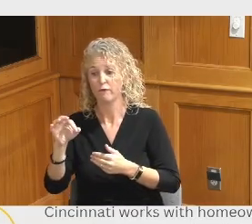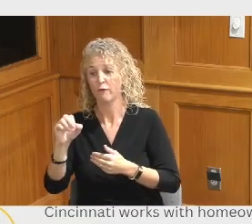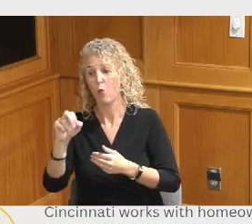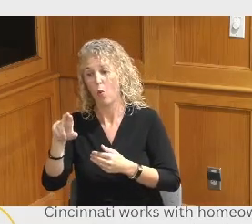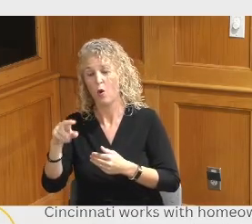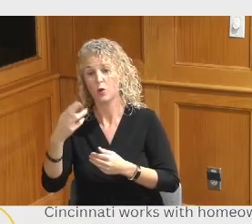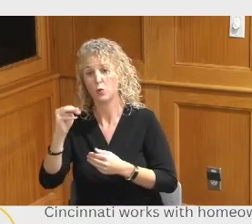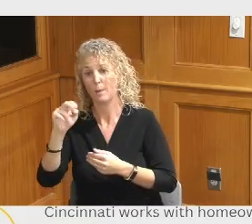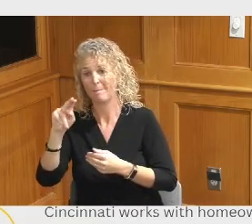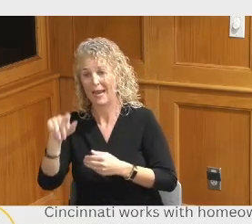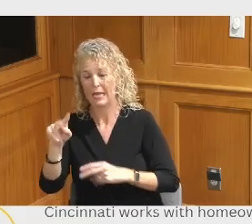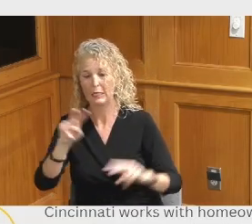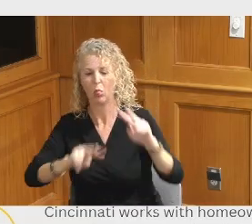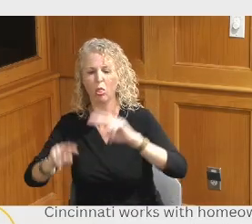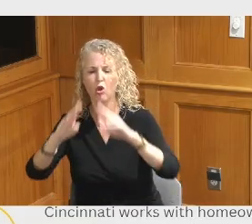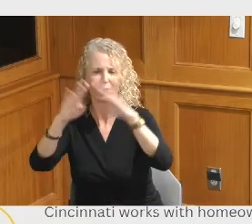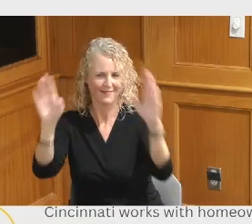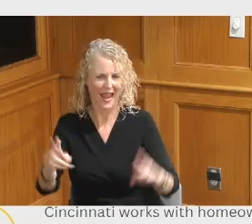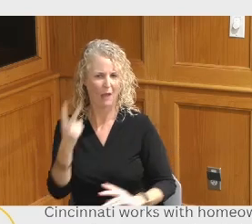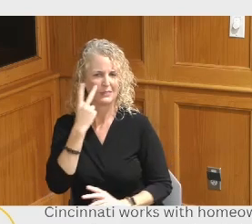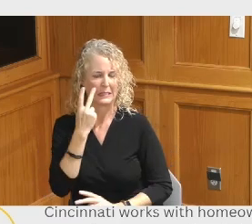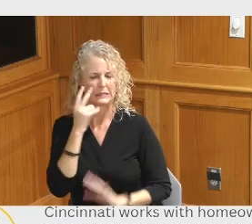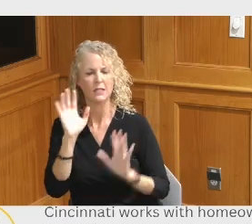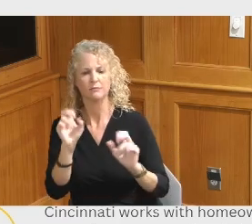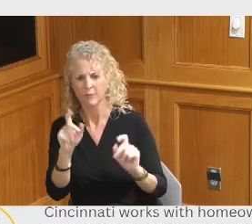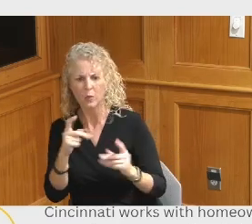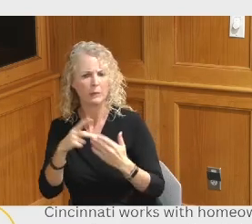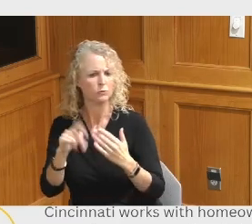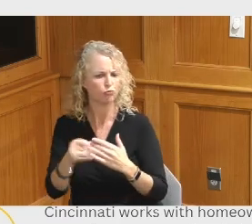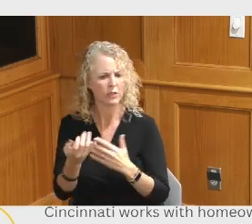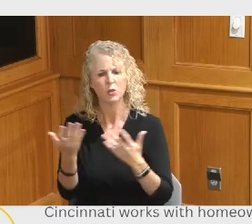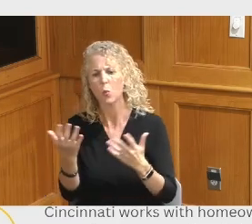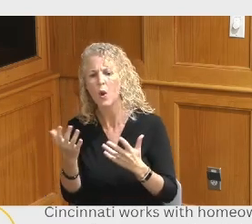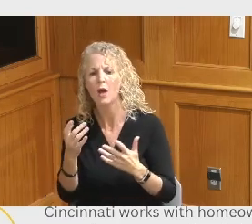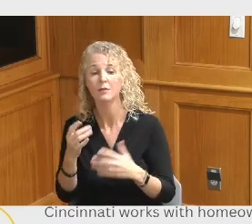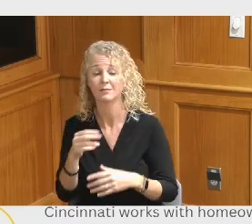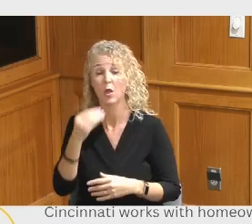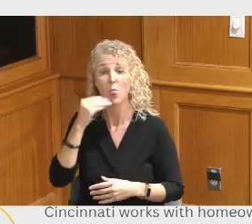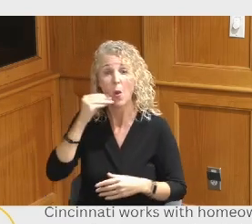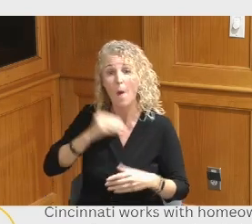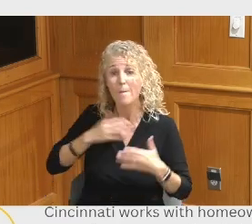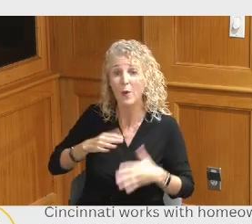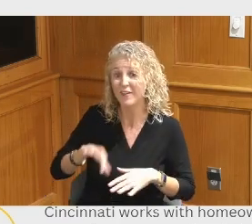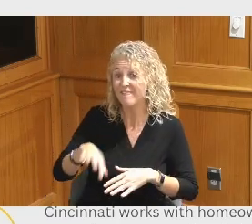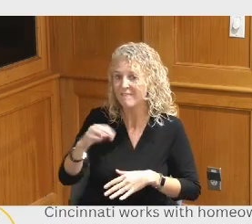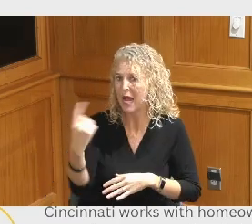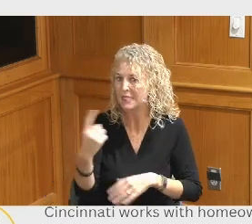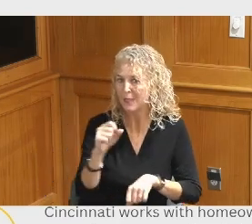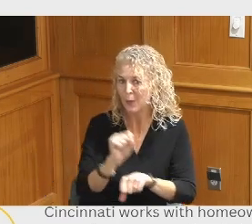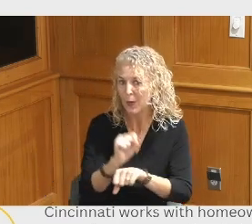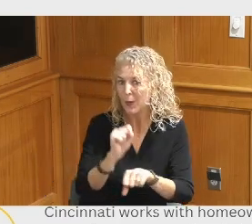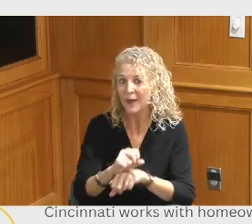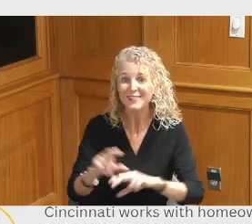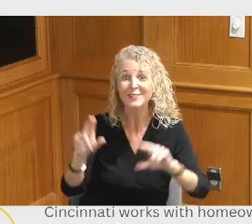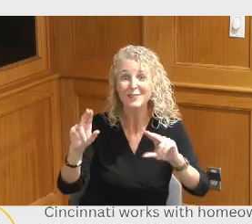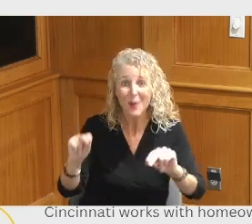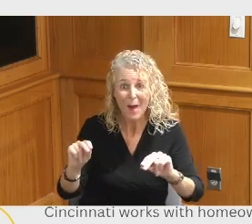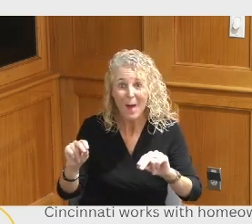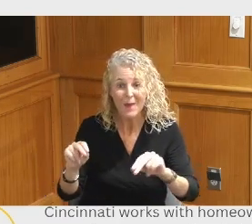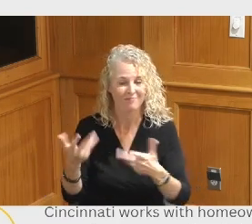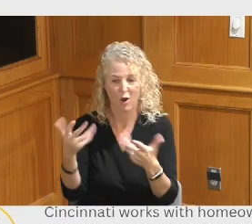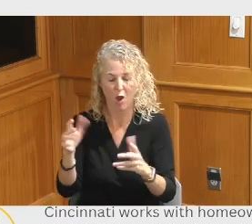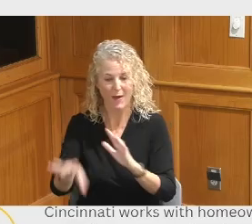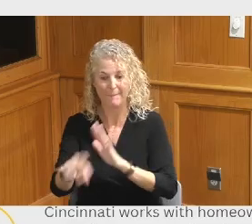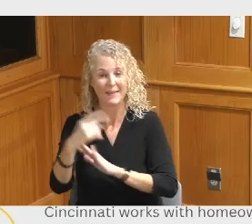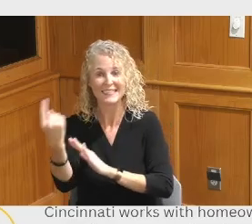work with the homeowner. And again, what I think makes this program really special is that the homeowner doesn't have to find the contractor. Habitat handles all of that.